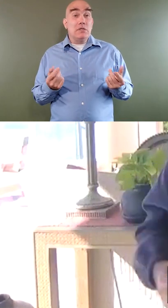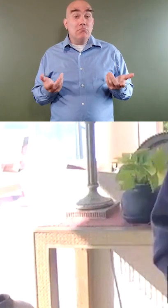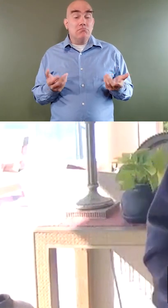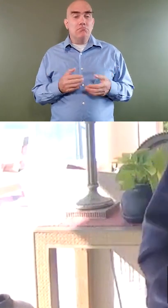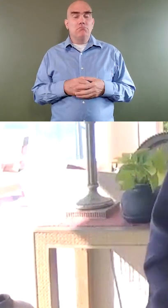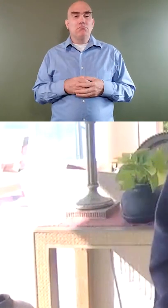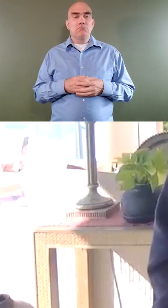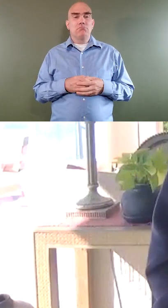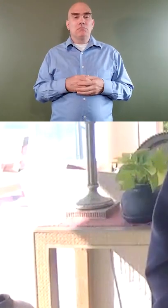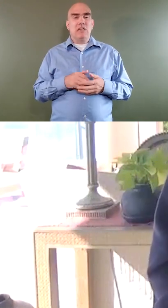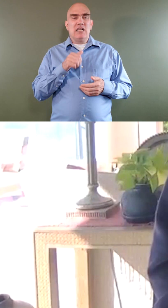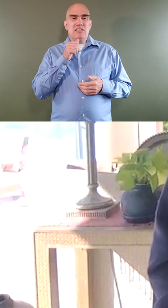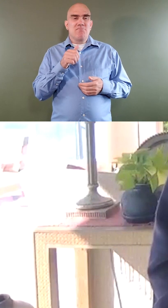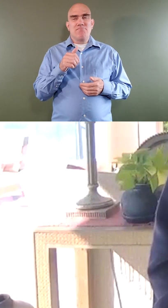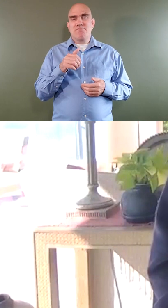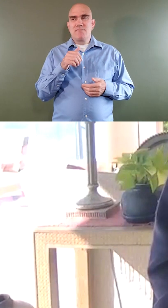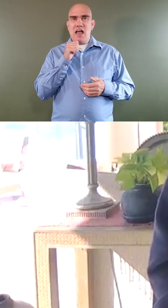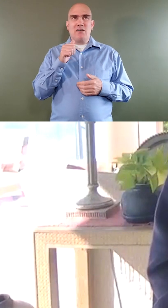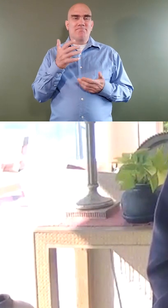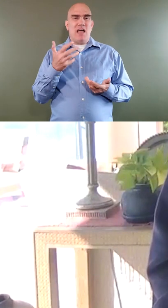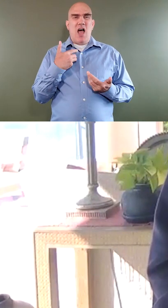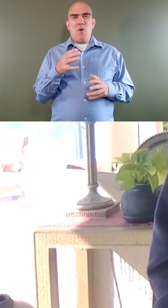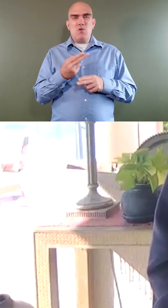this stuff we're doing isn't some kind of,